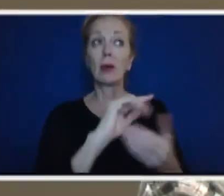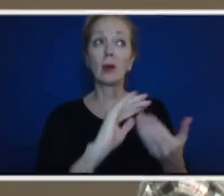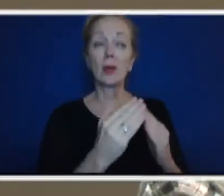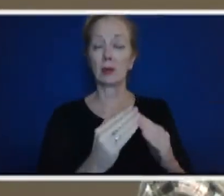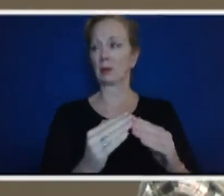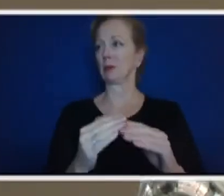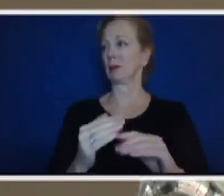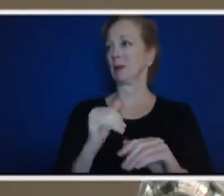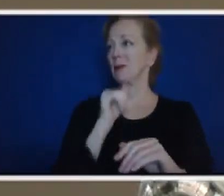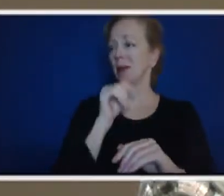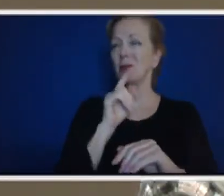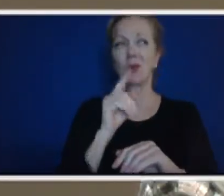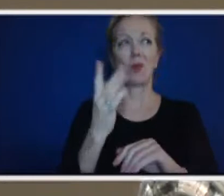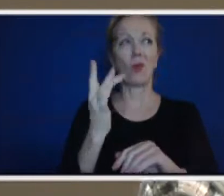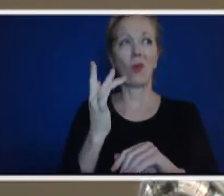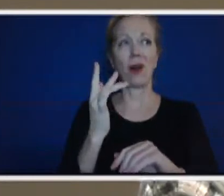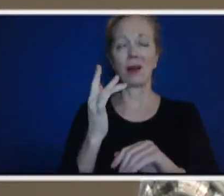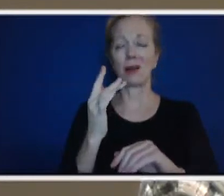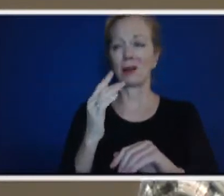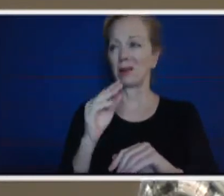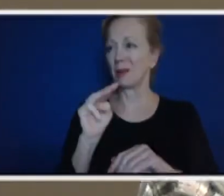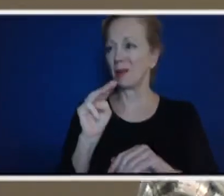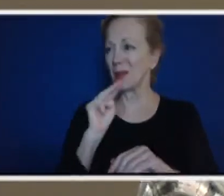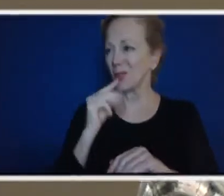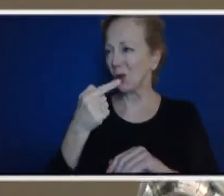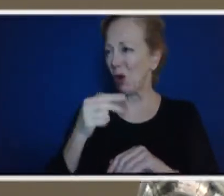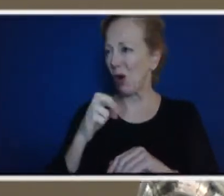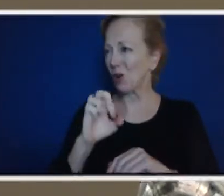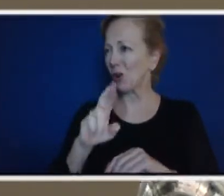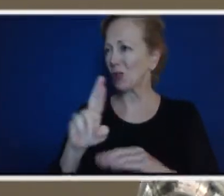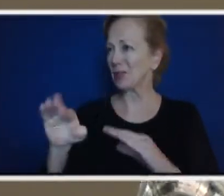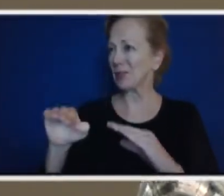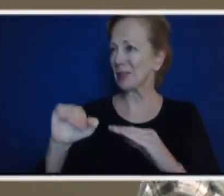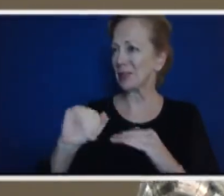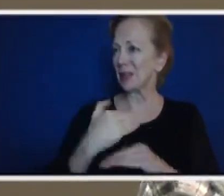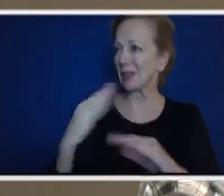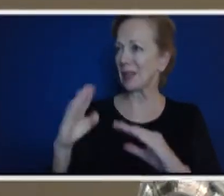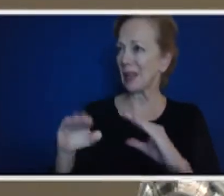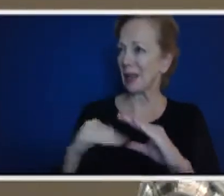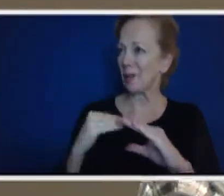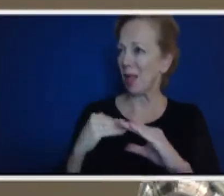Ms. Gardner sent an email saying there was no community meeting, they were not informed.